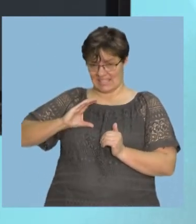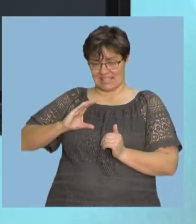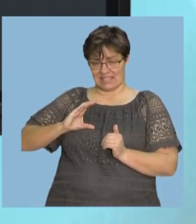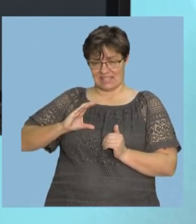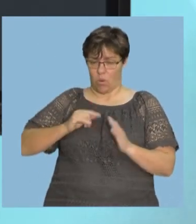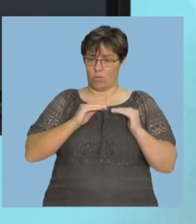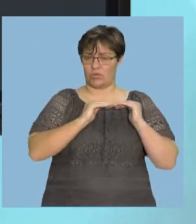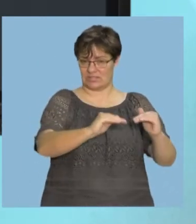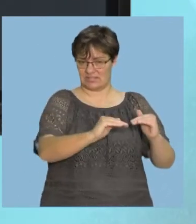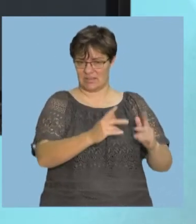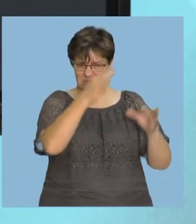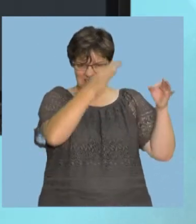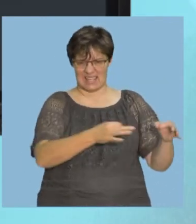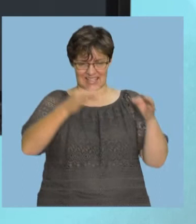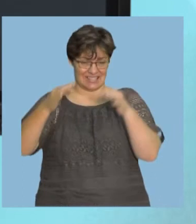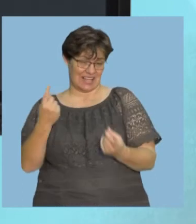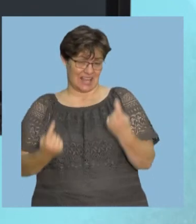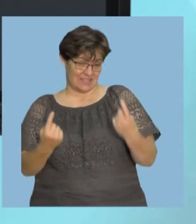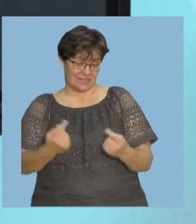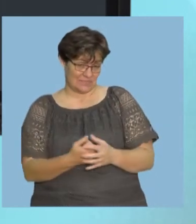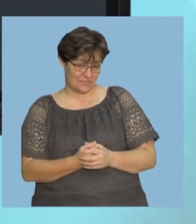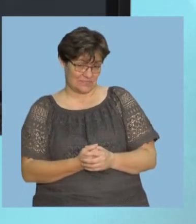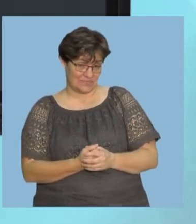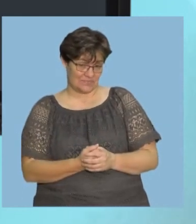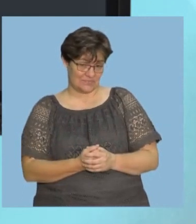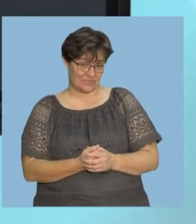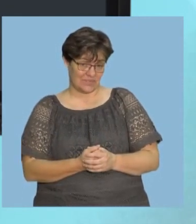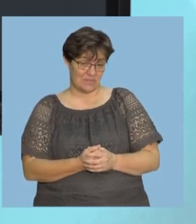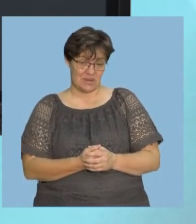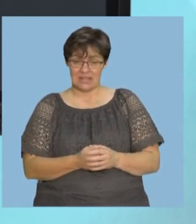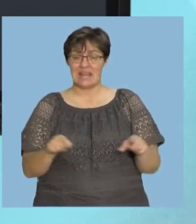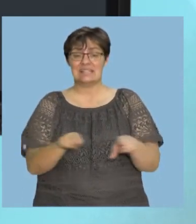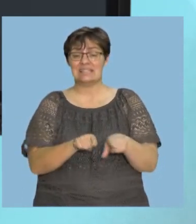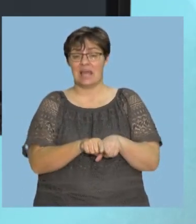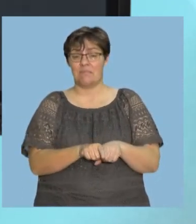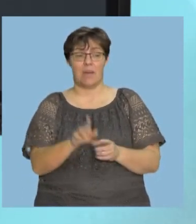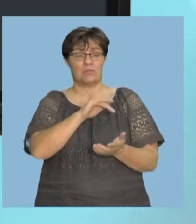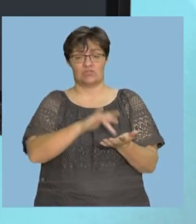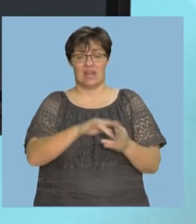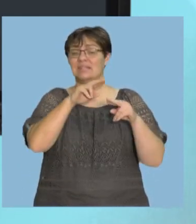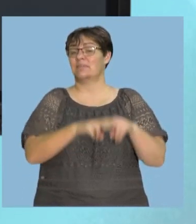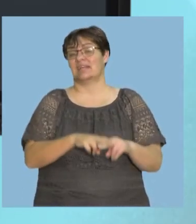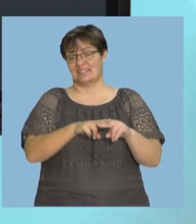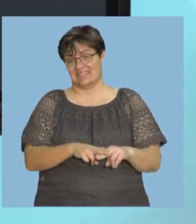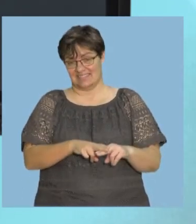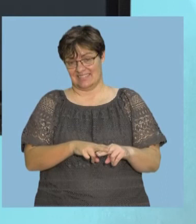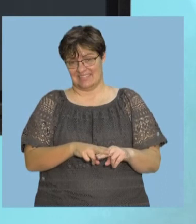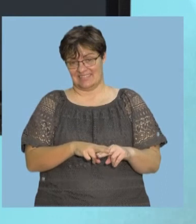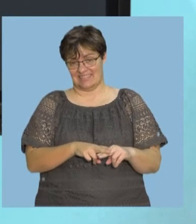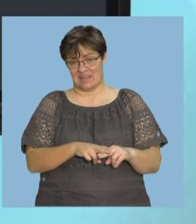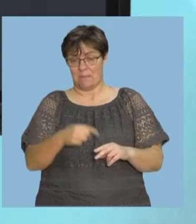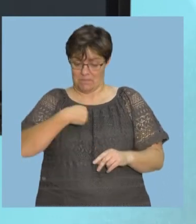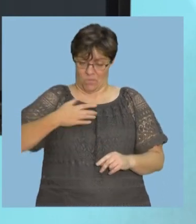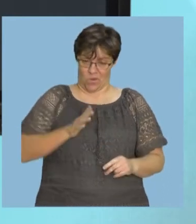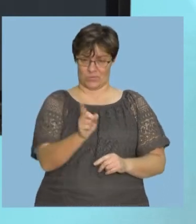Then you make those kind of decisions. So it doesn't mean same data we arrive at the same decision. It will depend. What do you